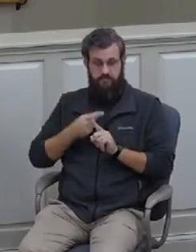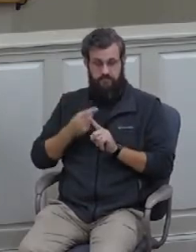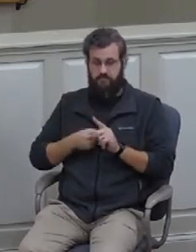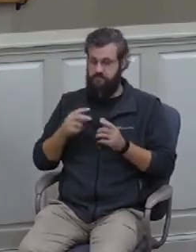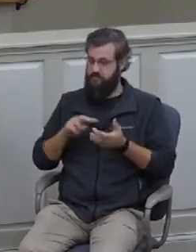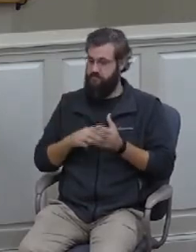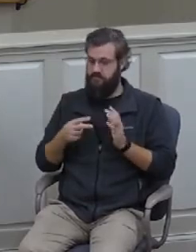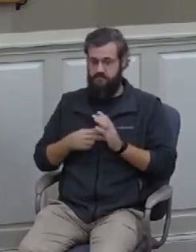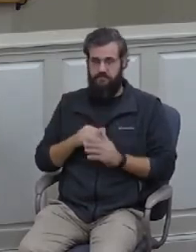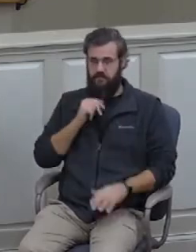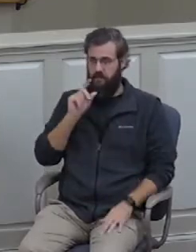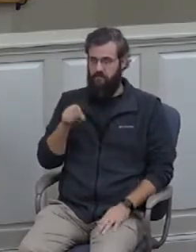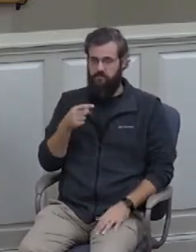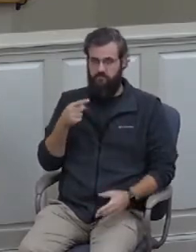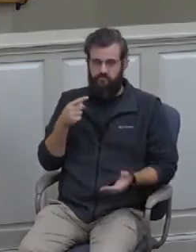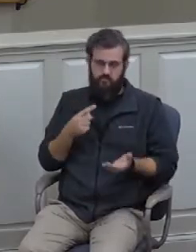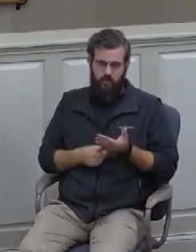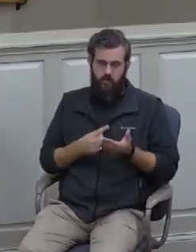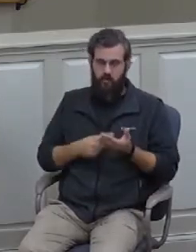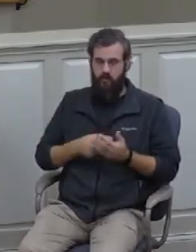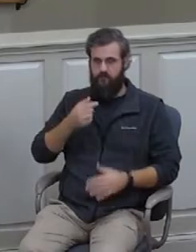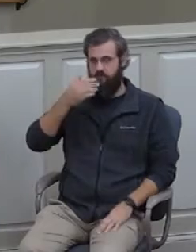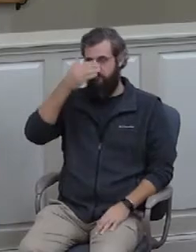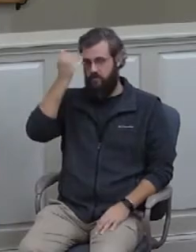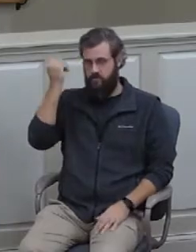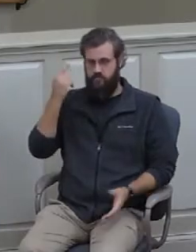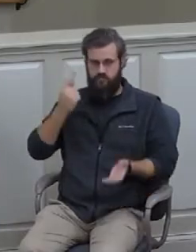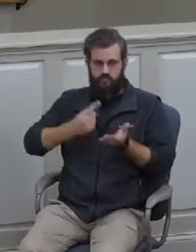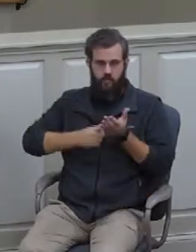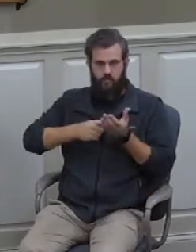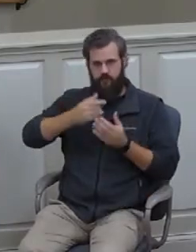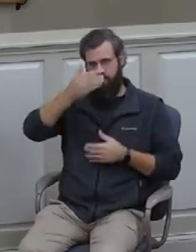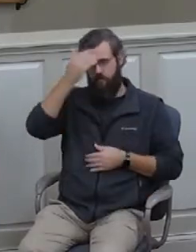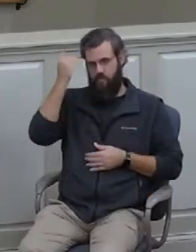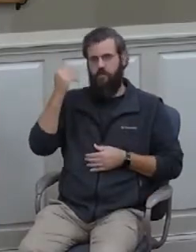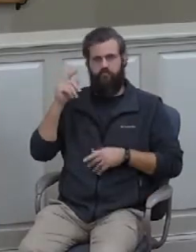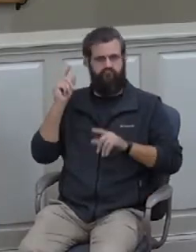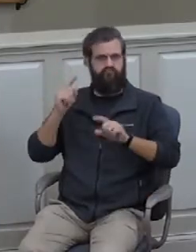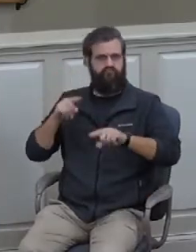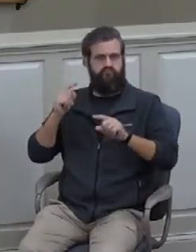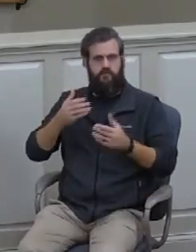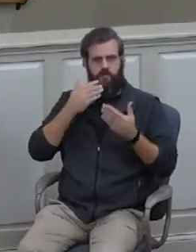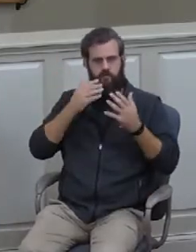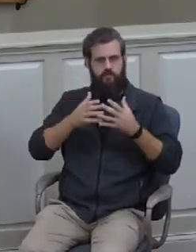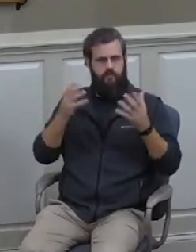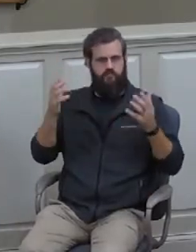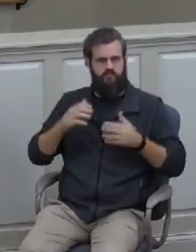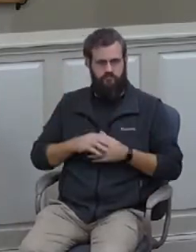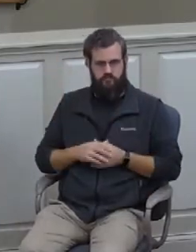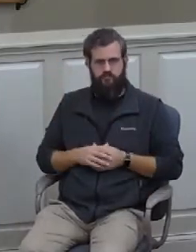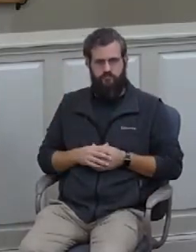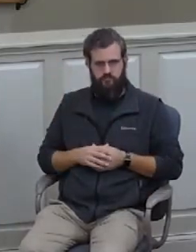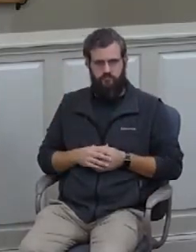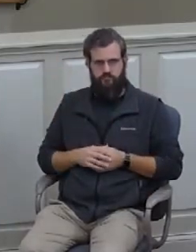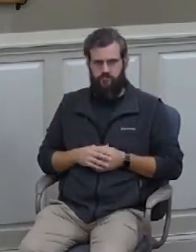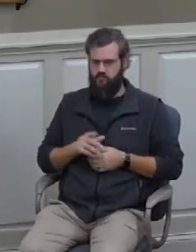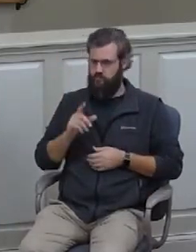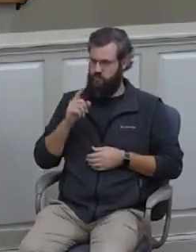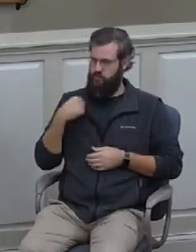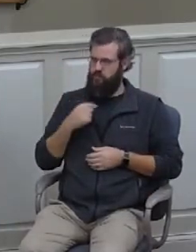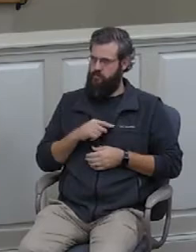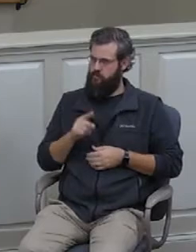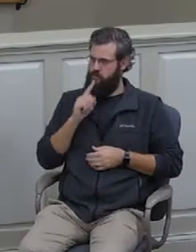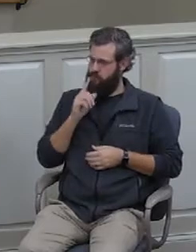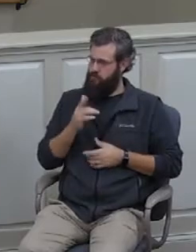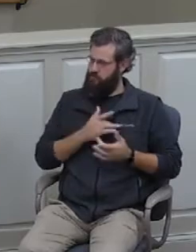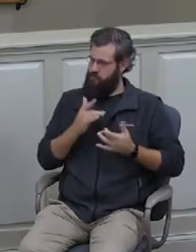not just talking about it and forgetting about it. So I appreciate hearing that a lot. I mean, we've got a real concern there, and we